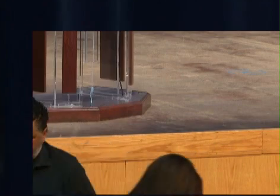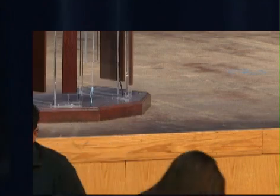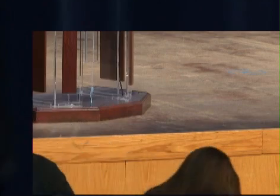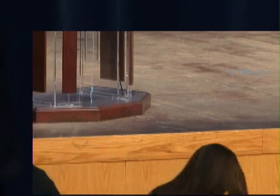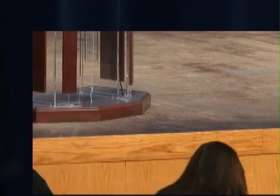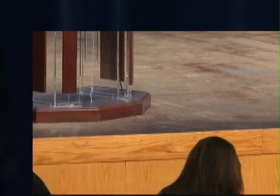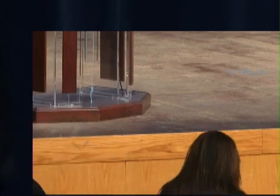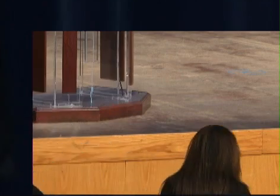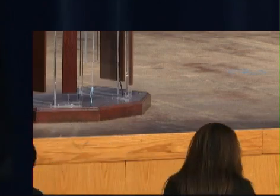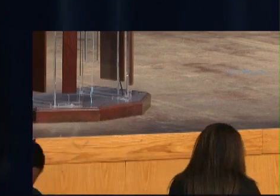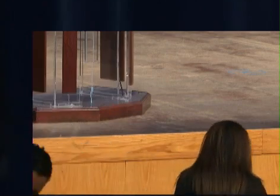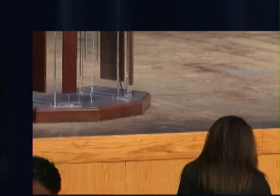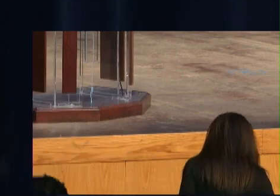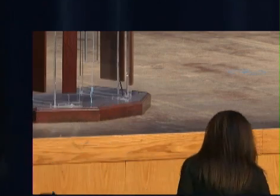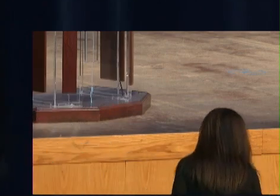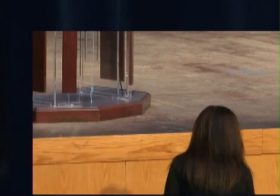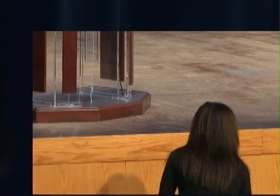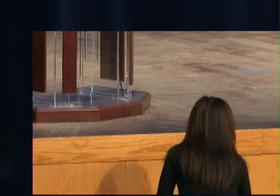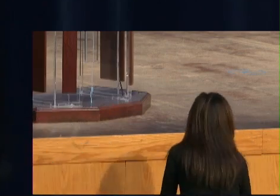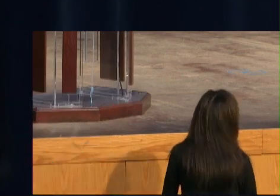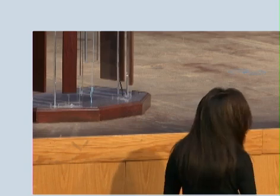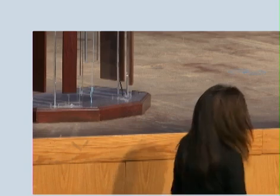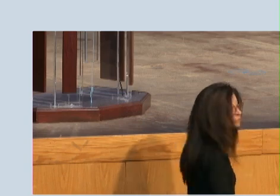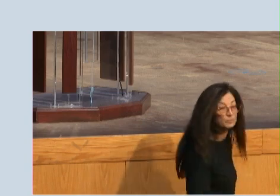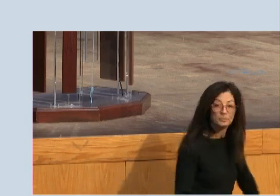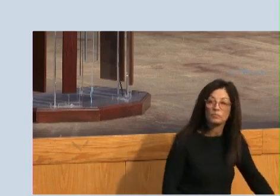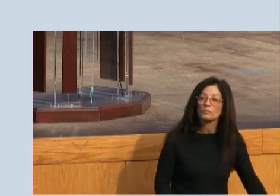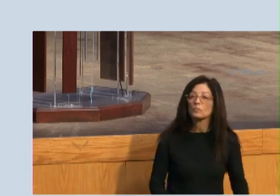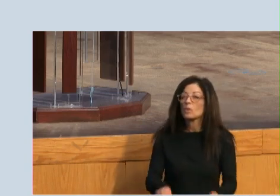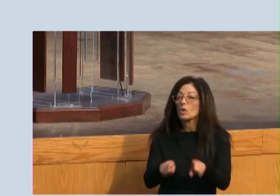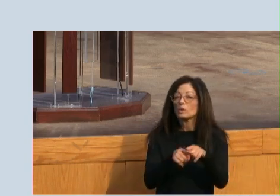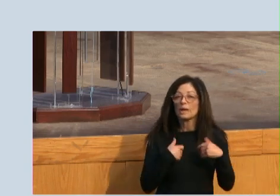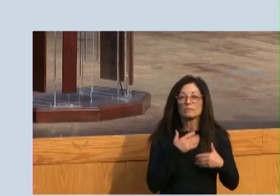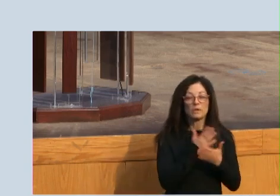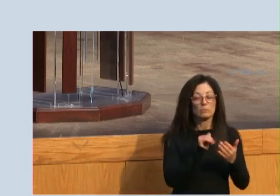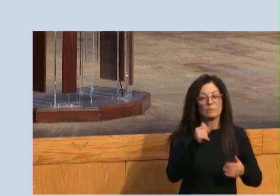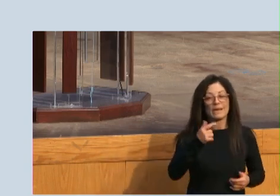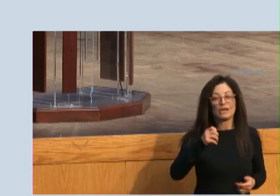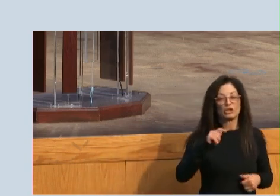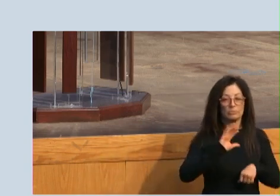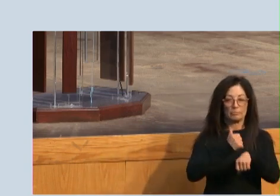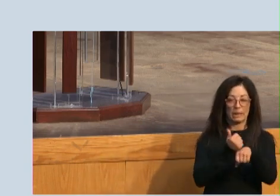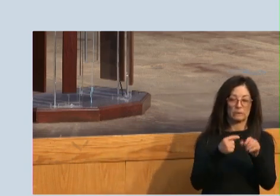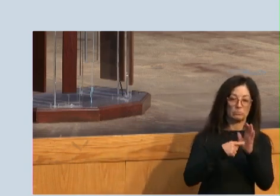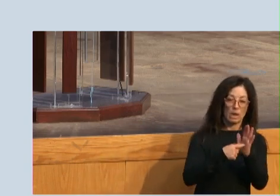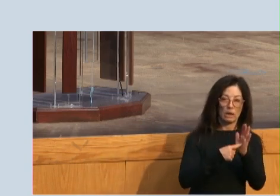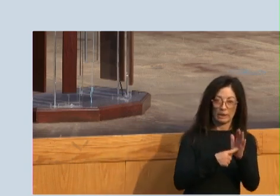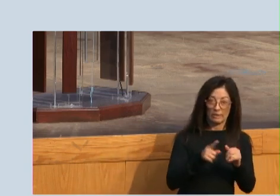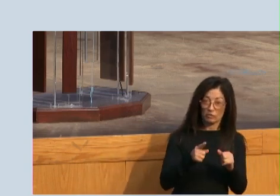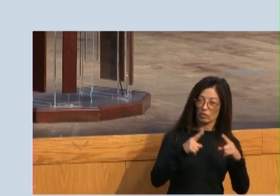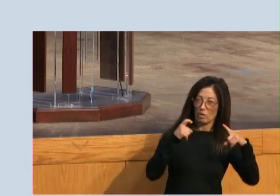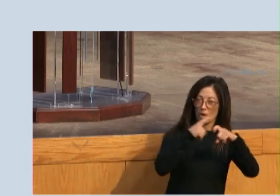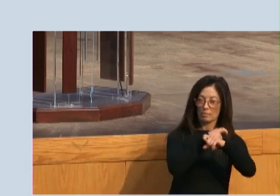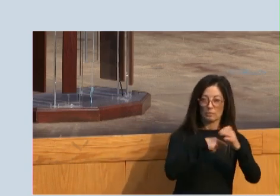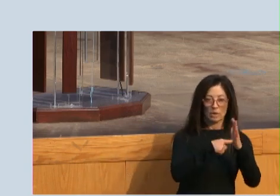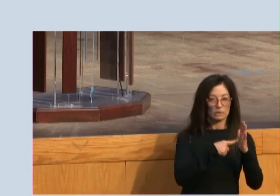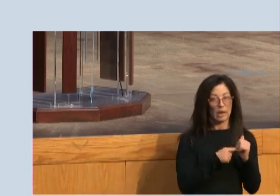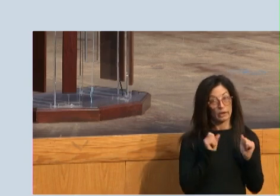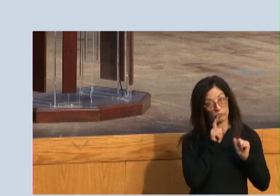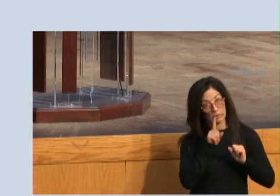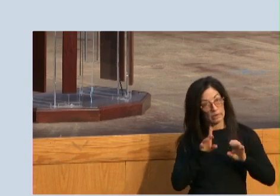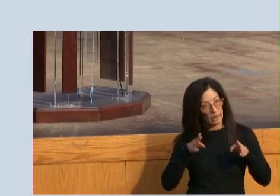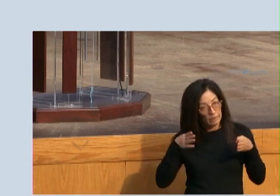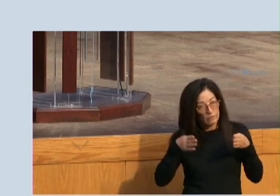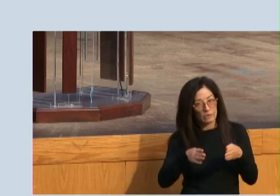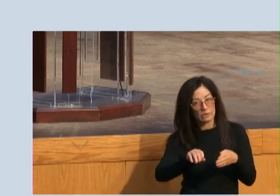We also have some agent-based modeling and imputation. Now, these are complex models, which I could spend another 20